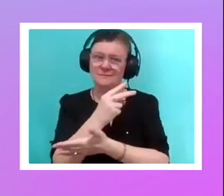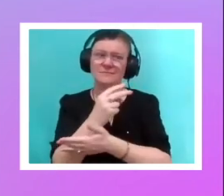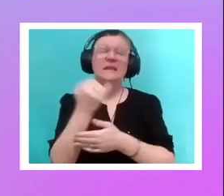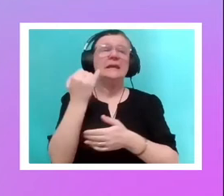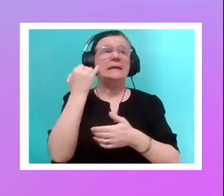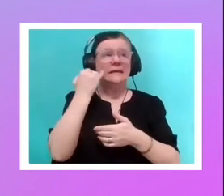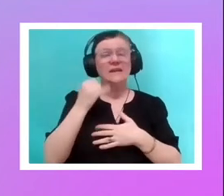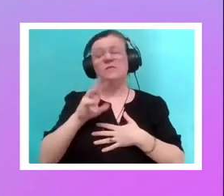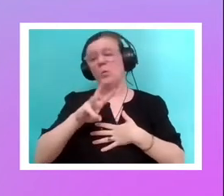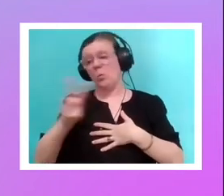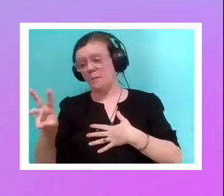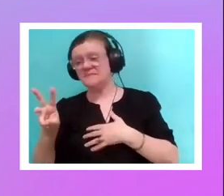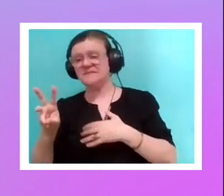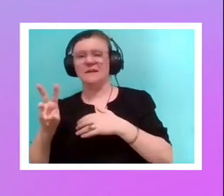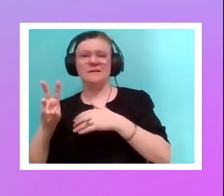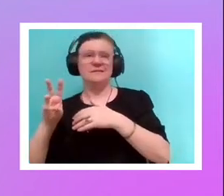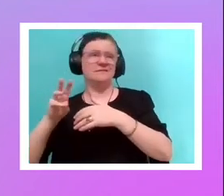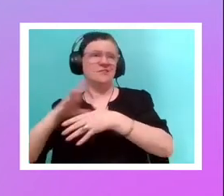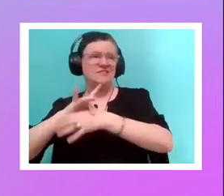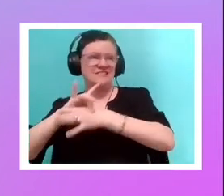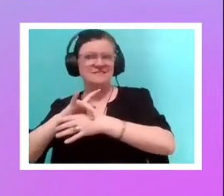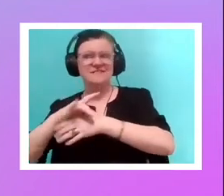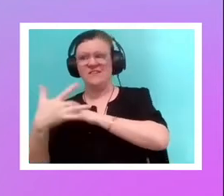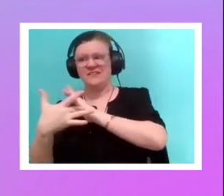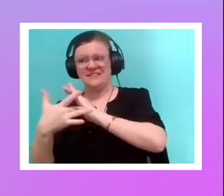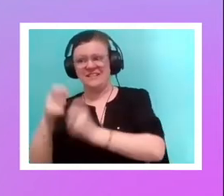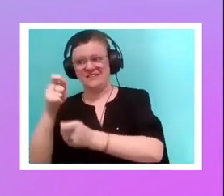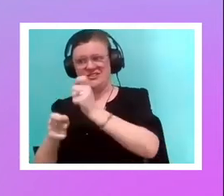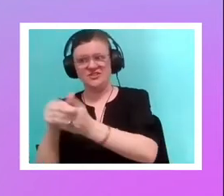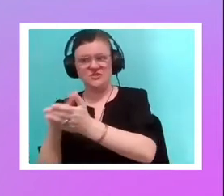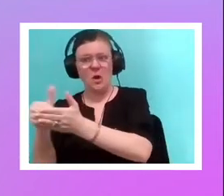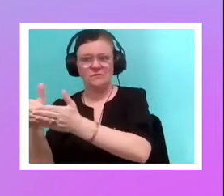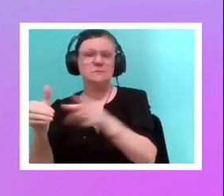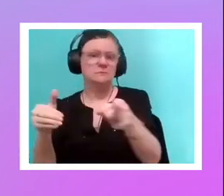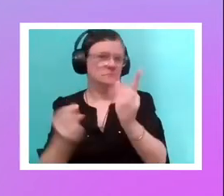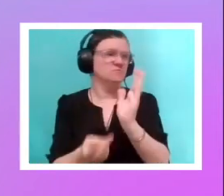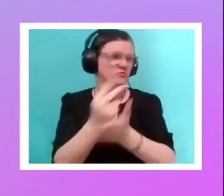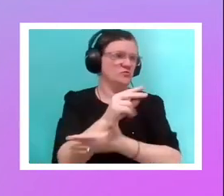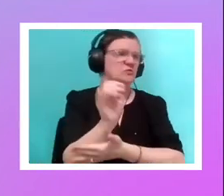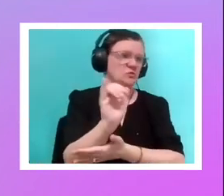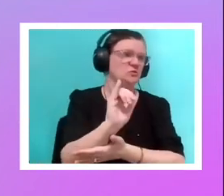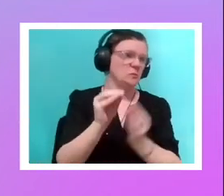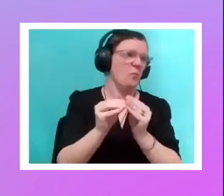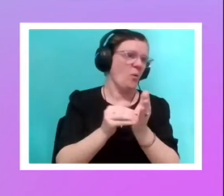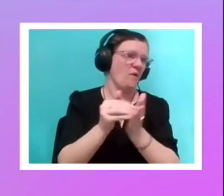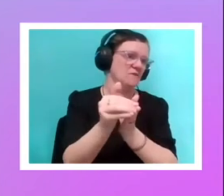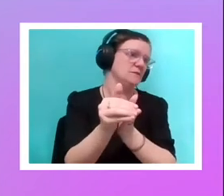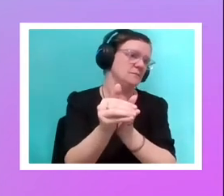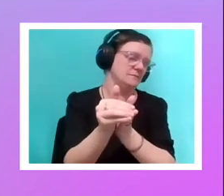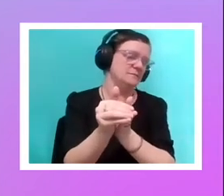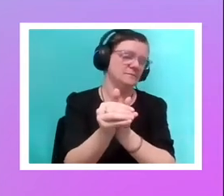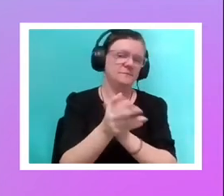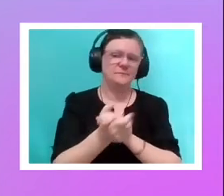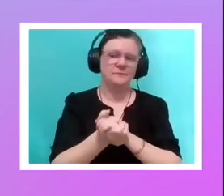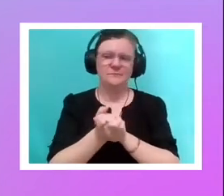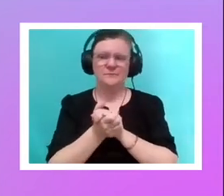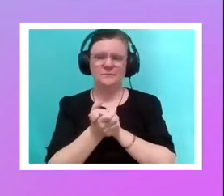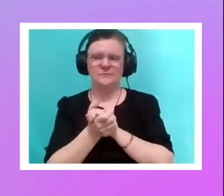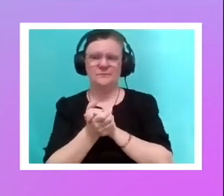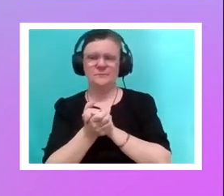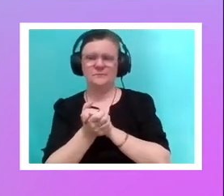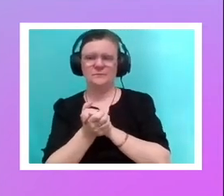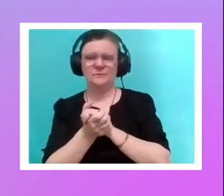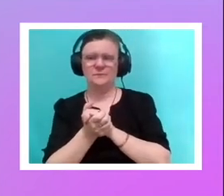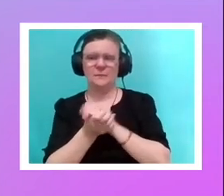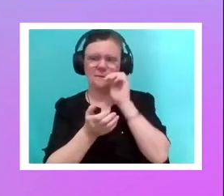frequently if you have a website that changes much more frequently than that, or significantly changes. It's also the case that